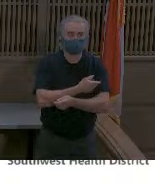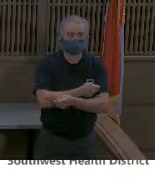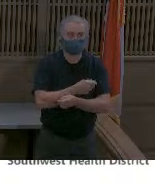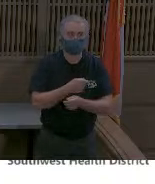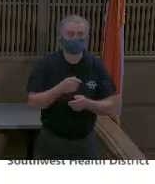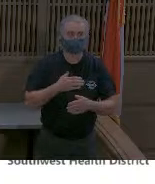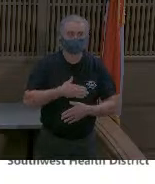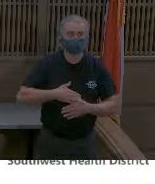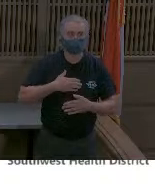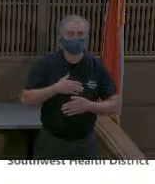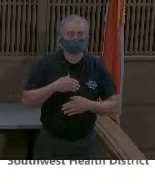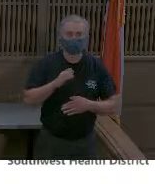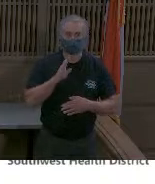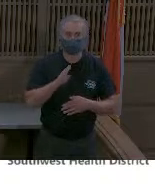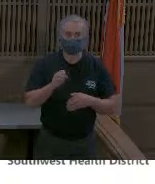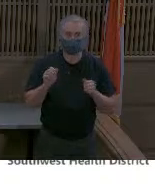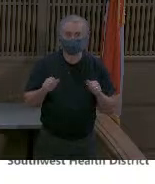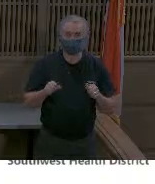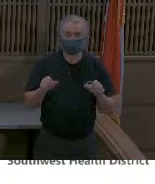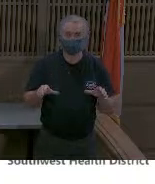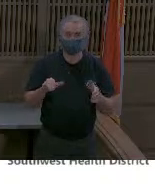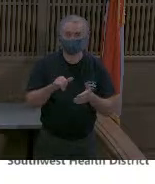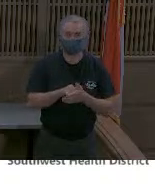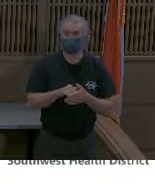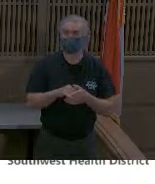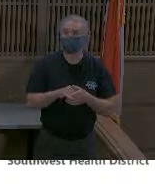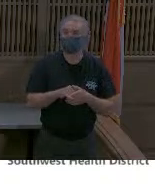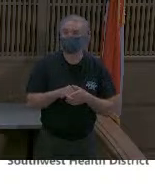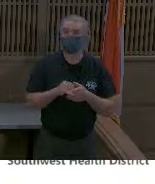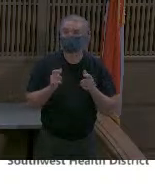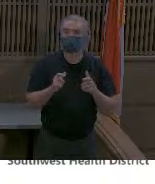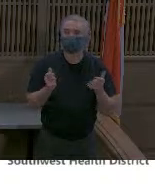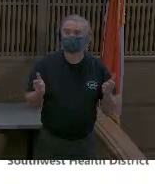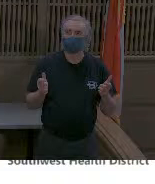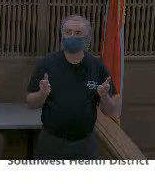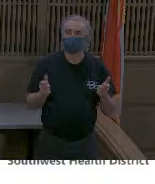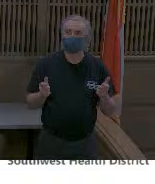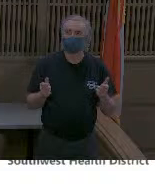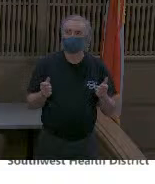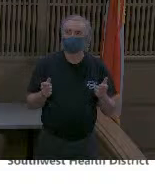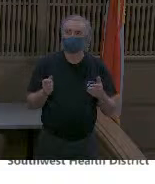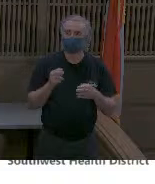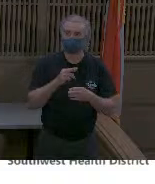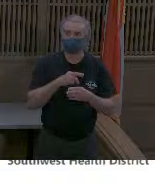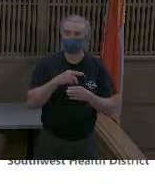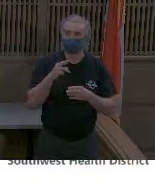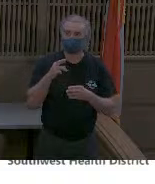are pleased to be able to do that. It's a great resource for the community.